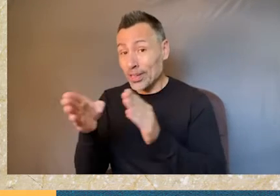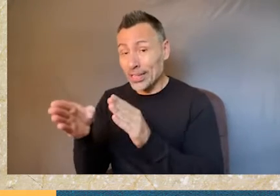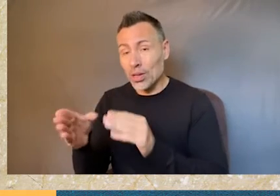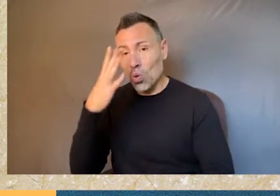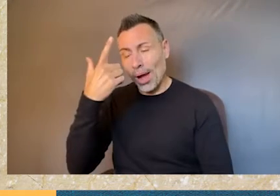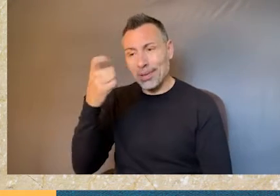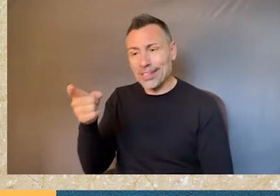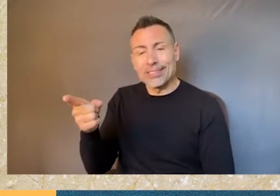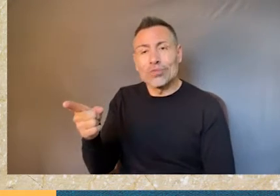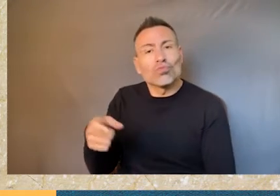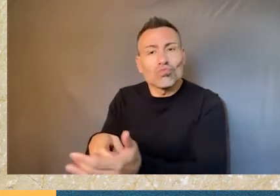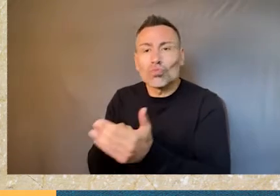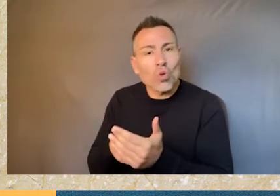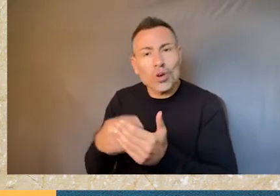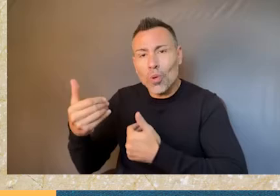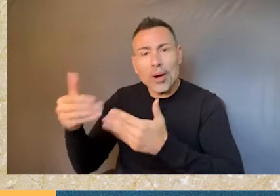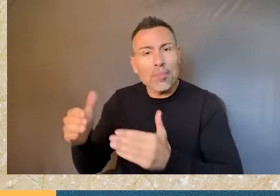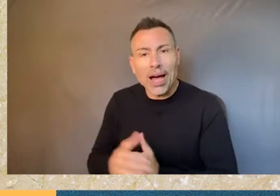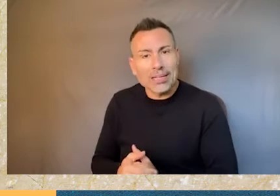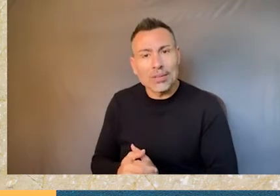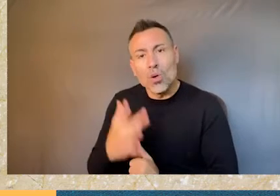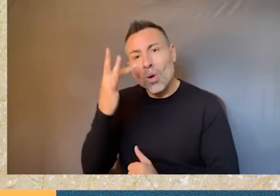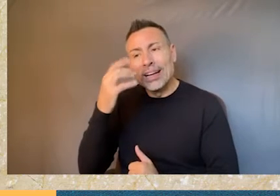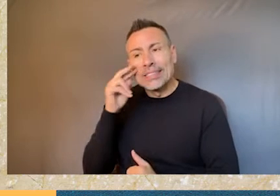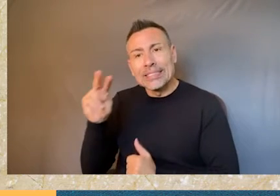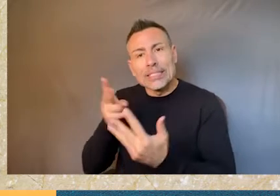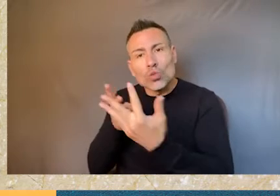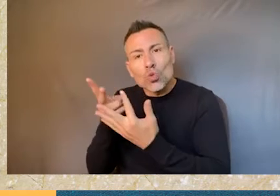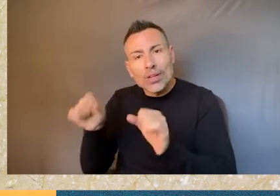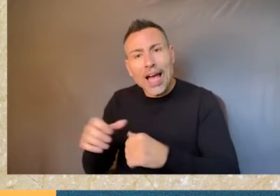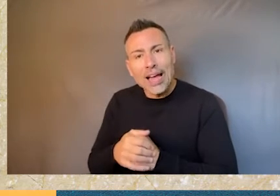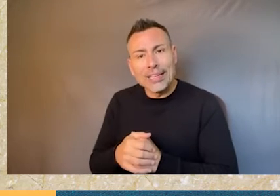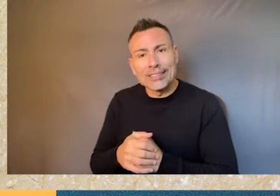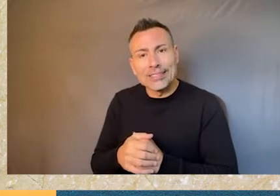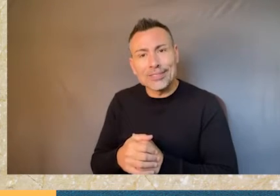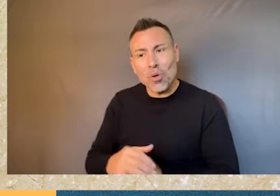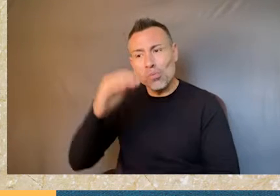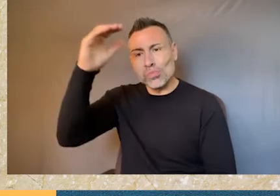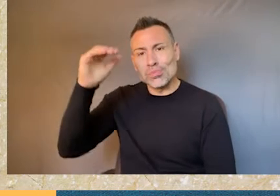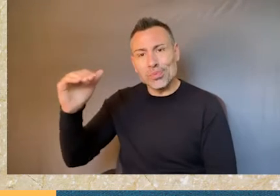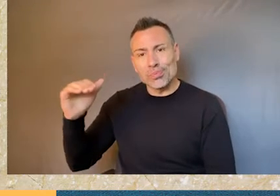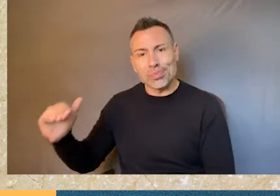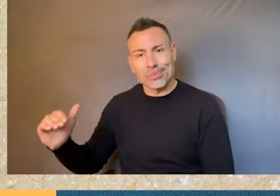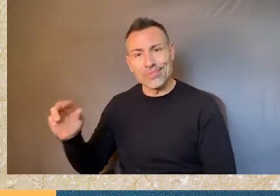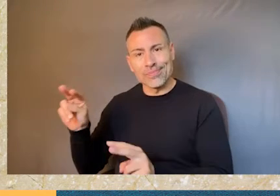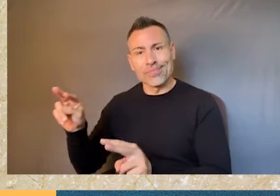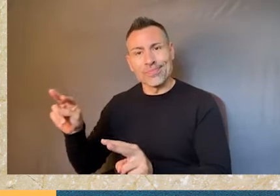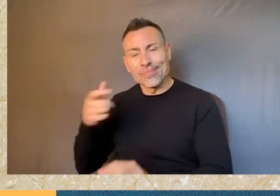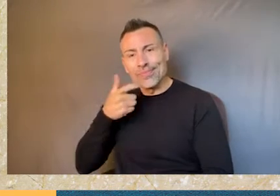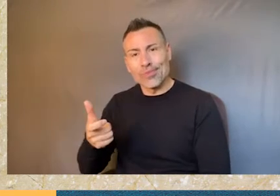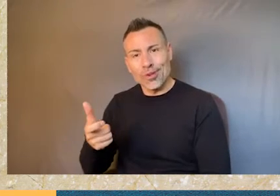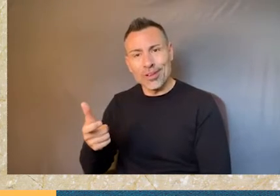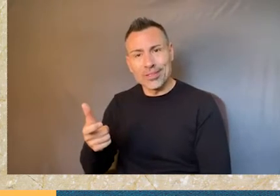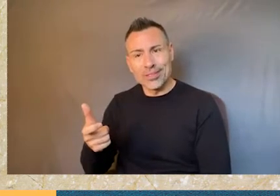box or any type of support or help to enjoy the game. And in this third slide, what